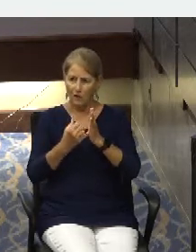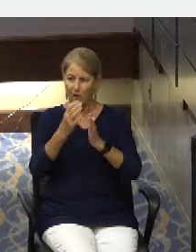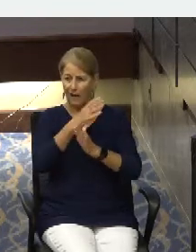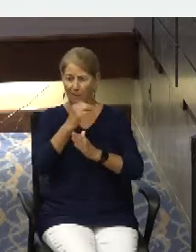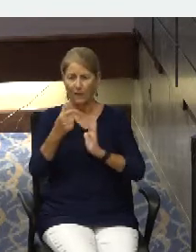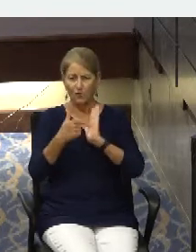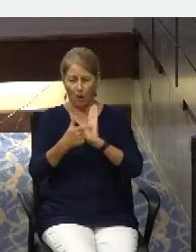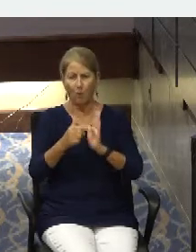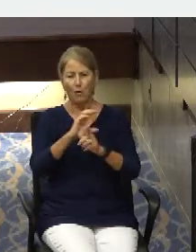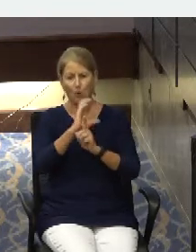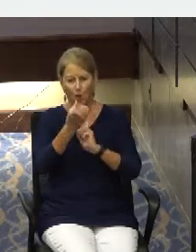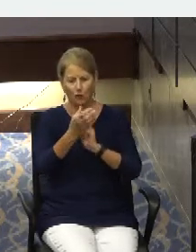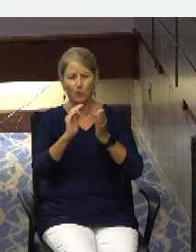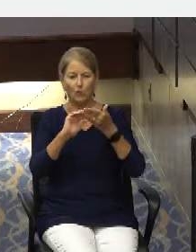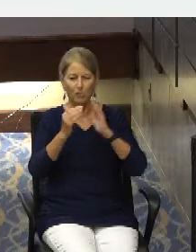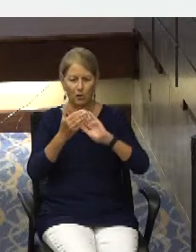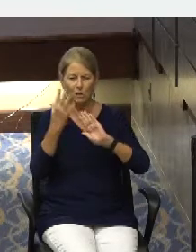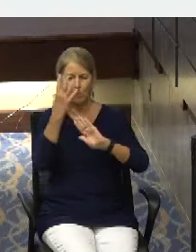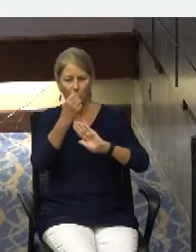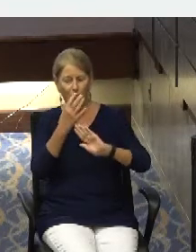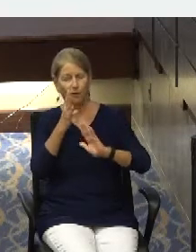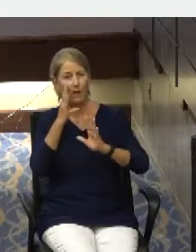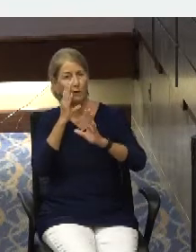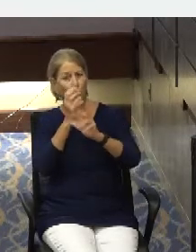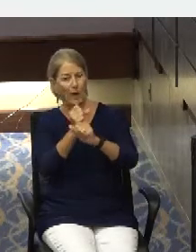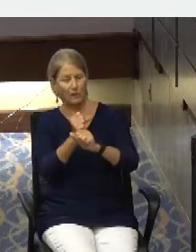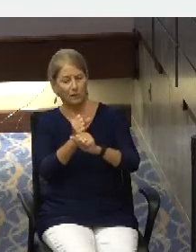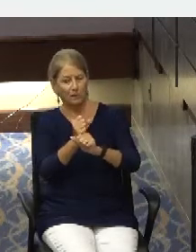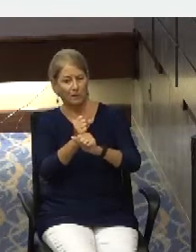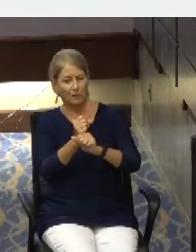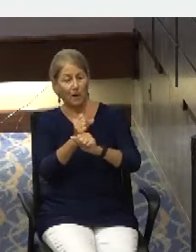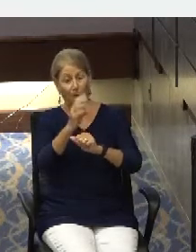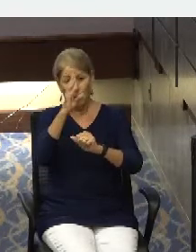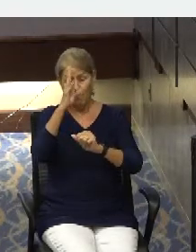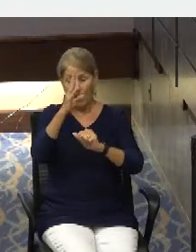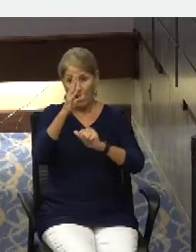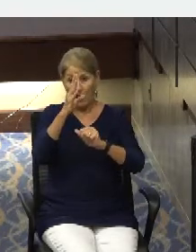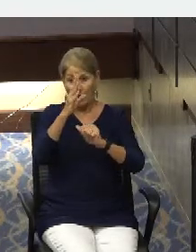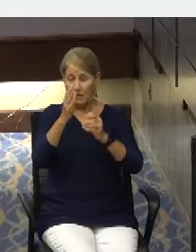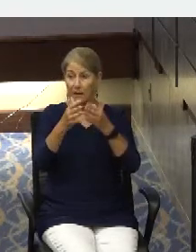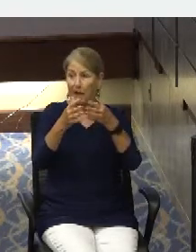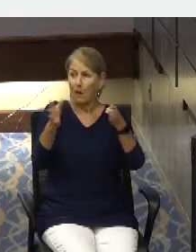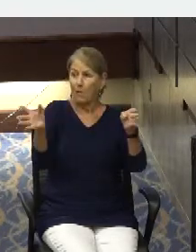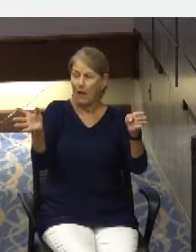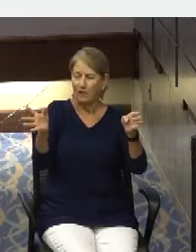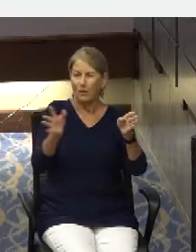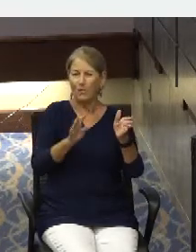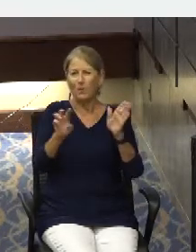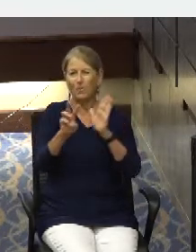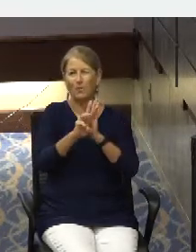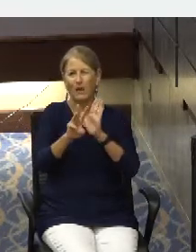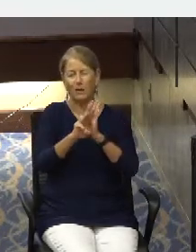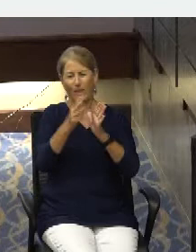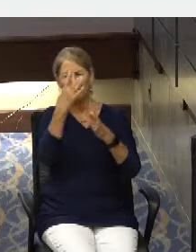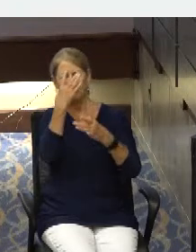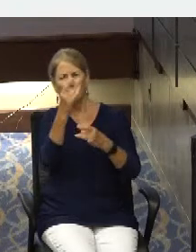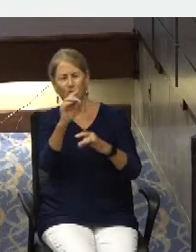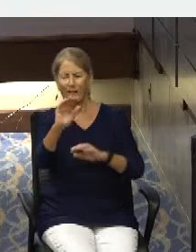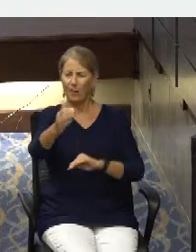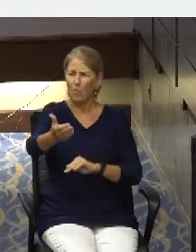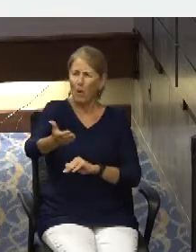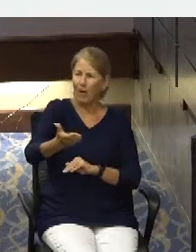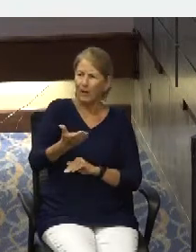culture, community, beauty, and attractions. Creates a gateway to Waco that is impressive, distinctive, and welcoming, and then